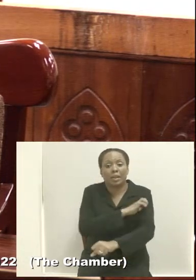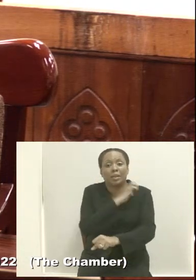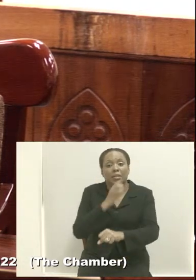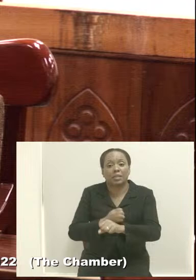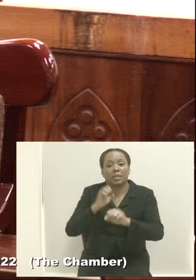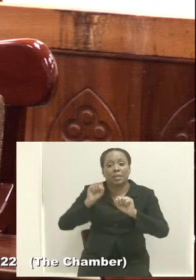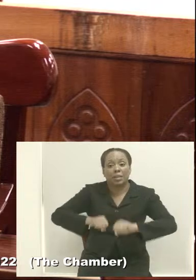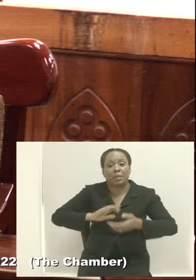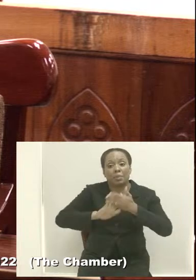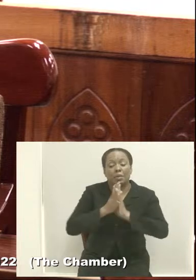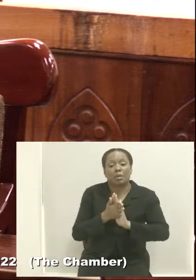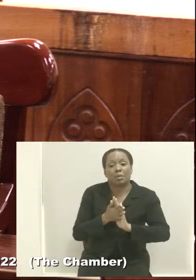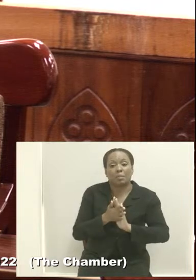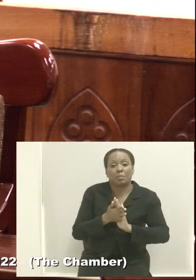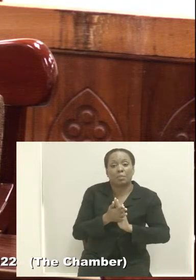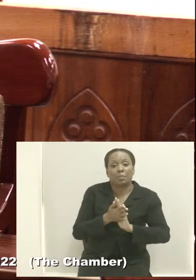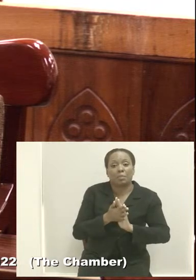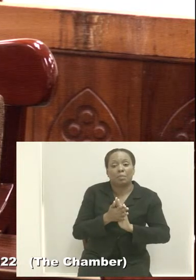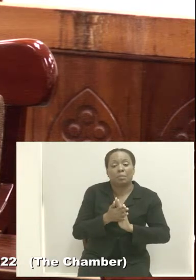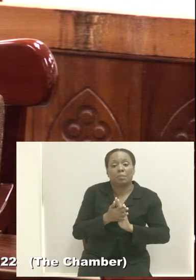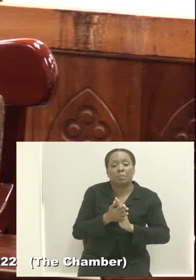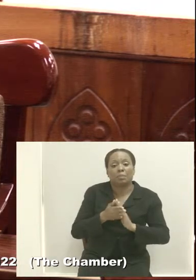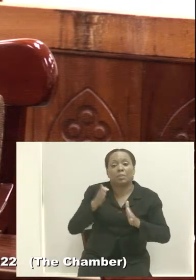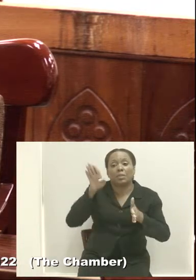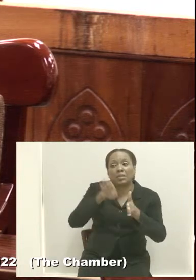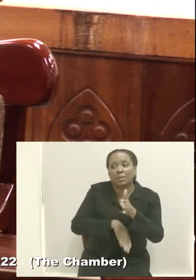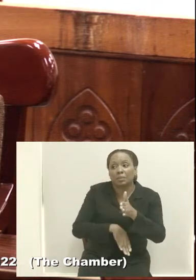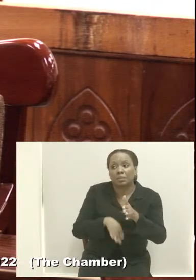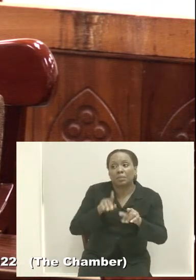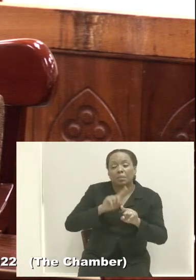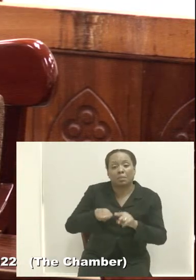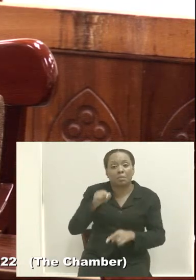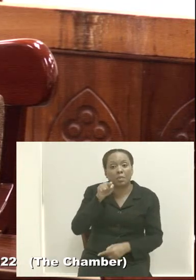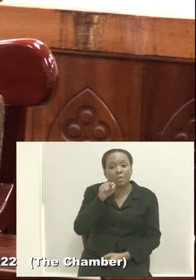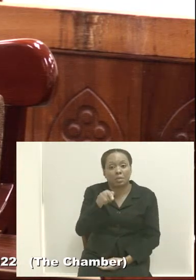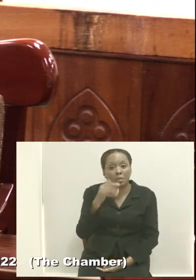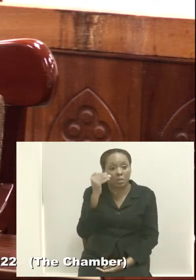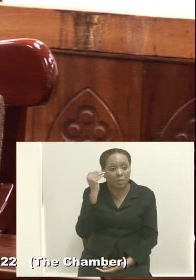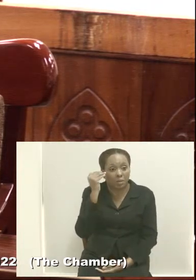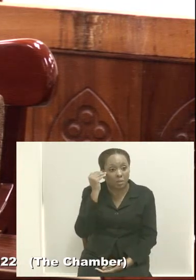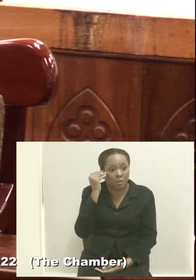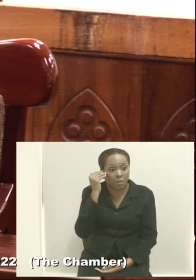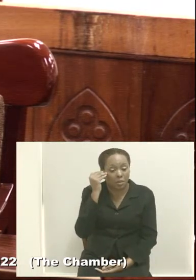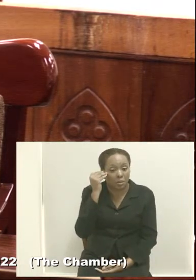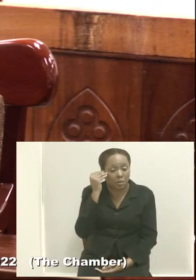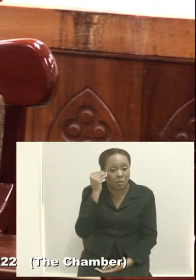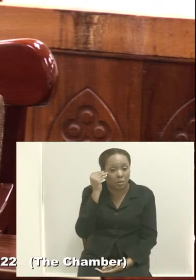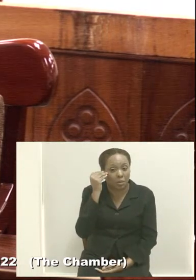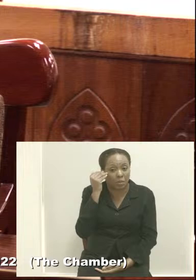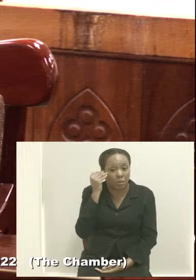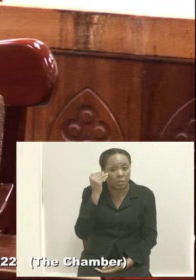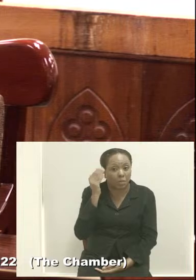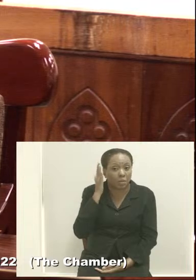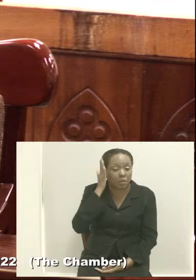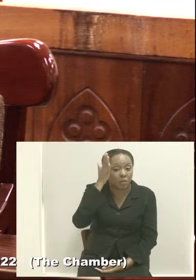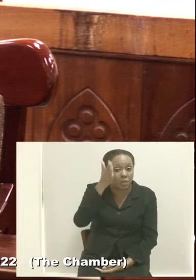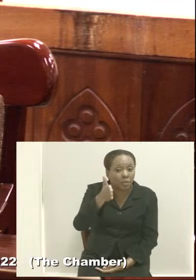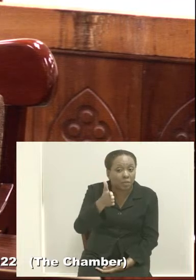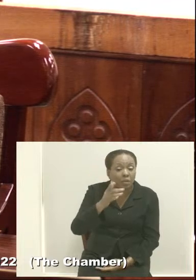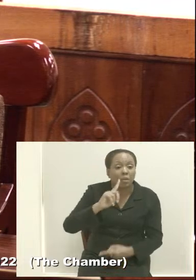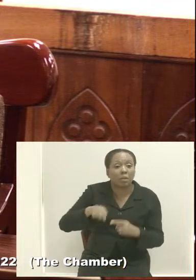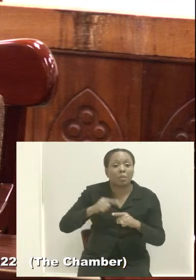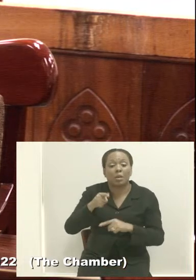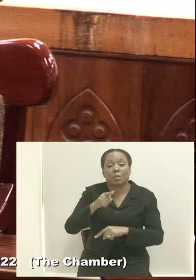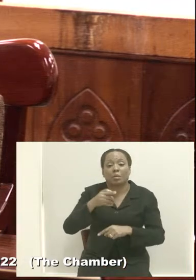date to Barbadians that in future, with the introduction of these new and alternative